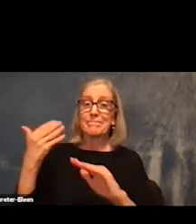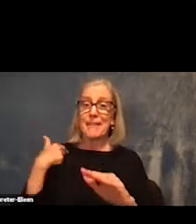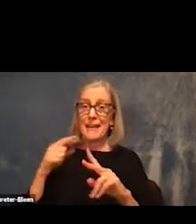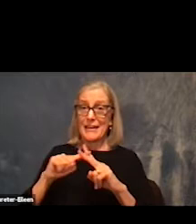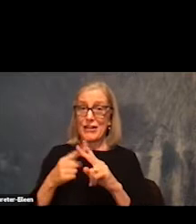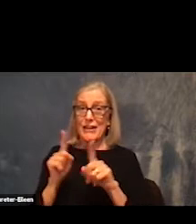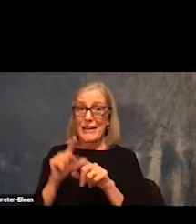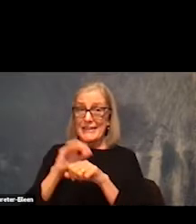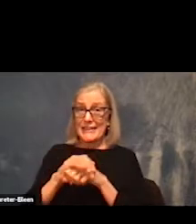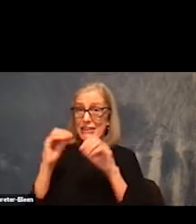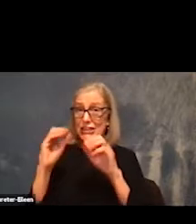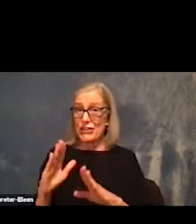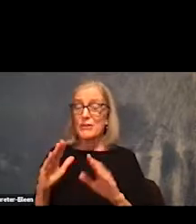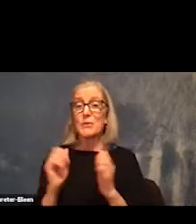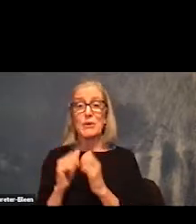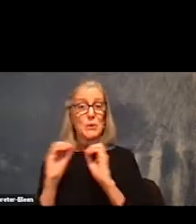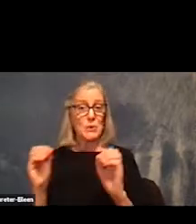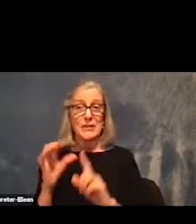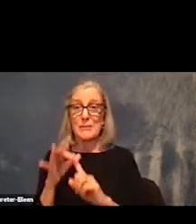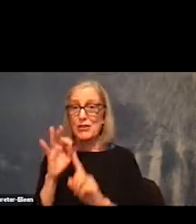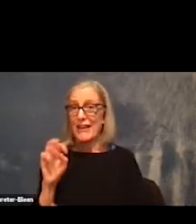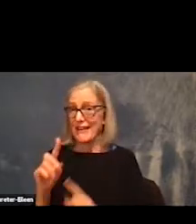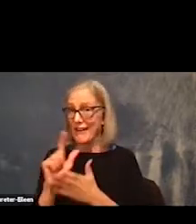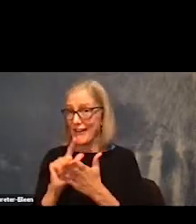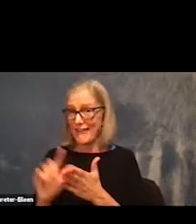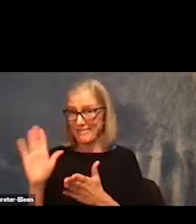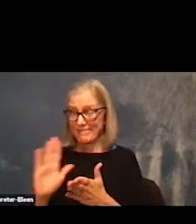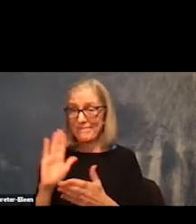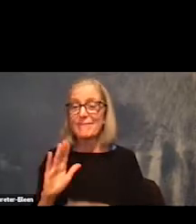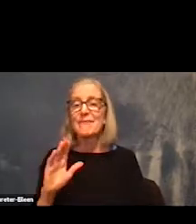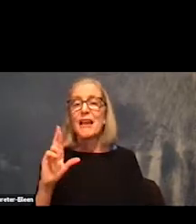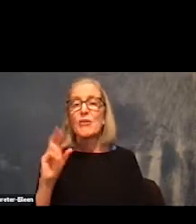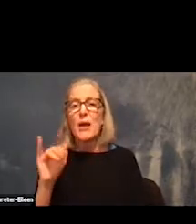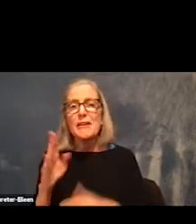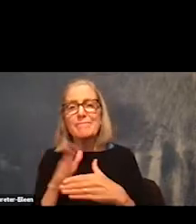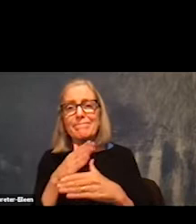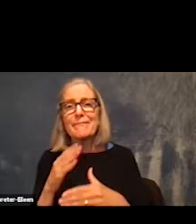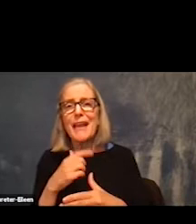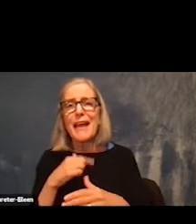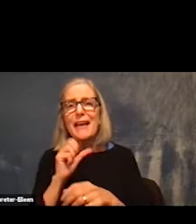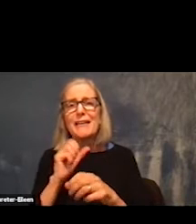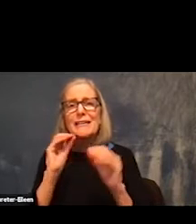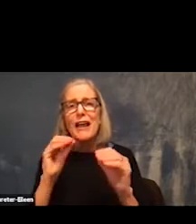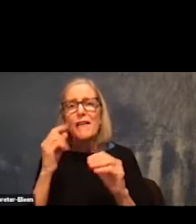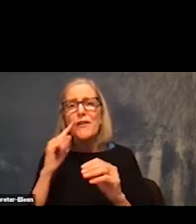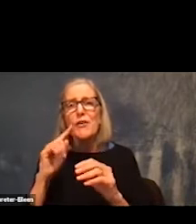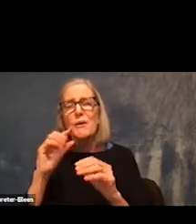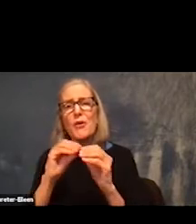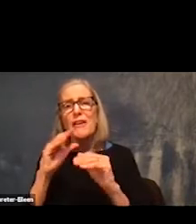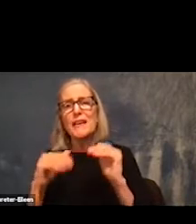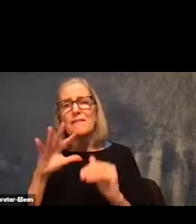special ed law. Robin said I've been working as an educator for more than 50 years, and it's true. Of course, I started when I was 6.